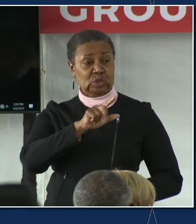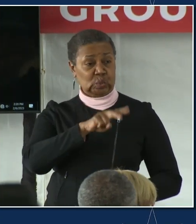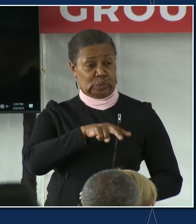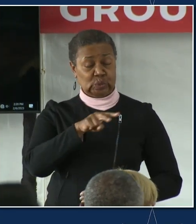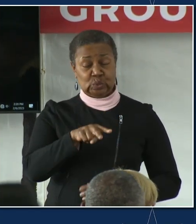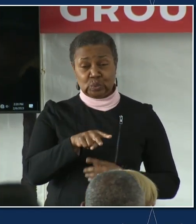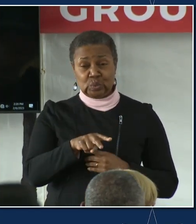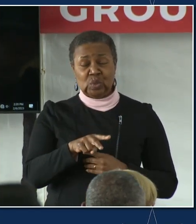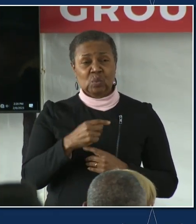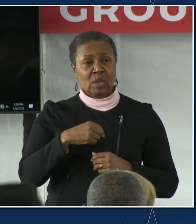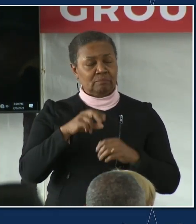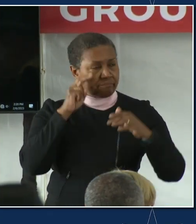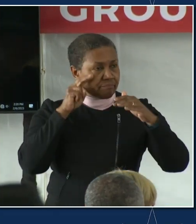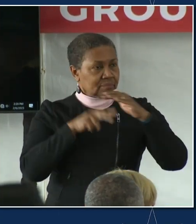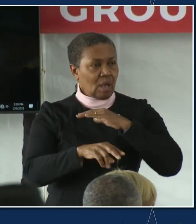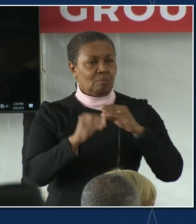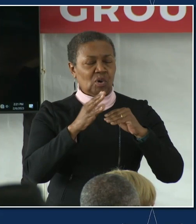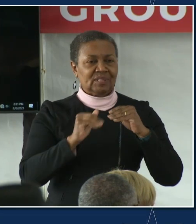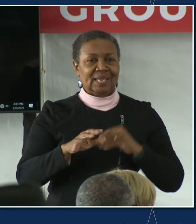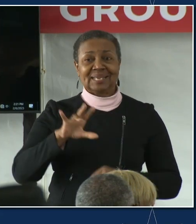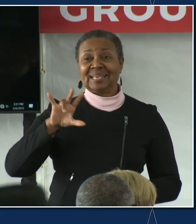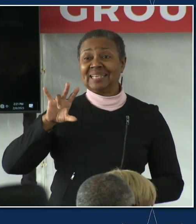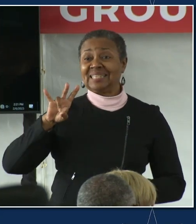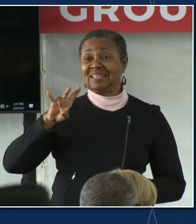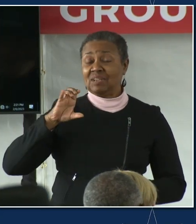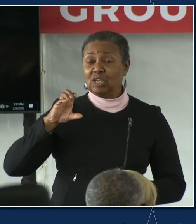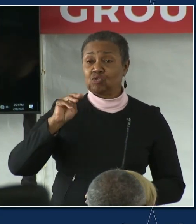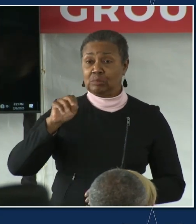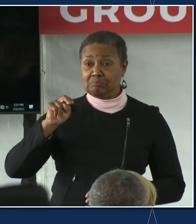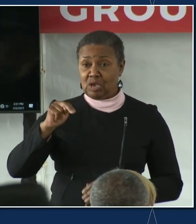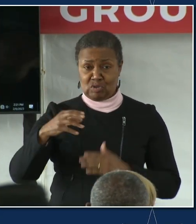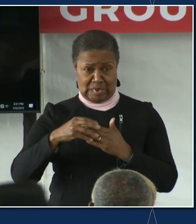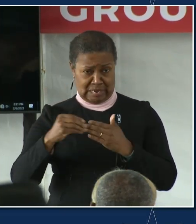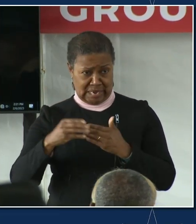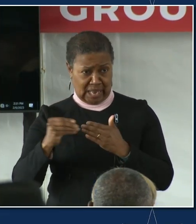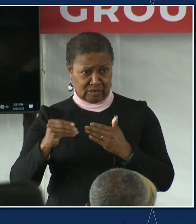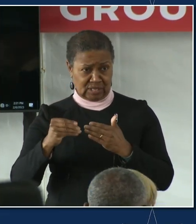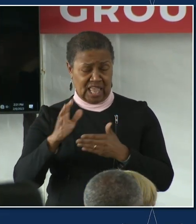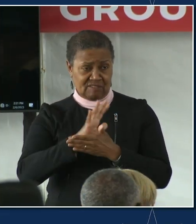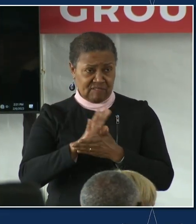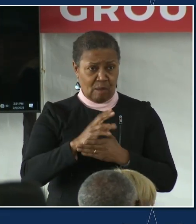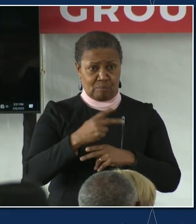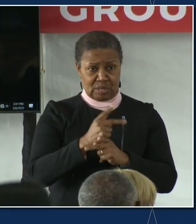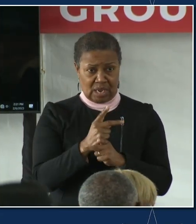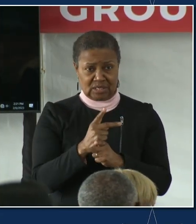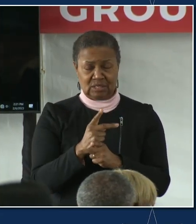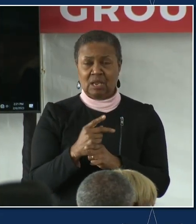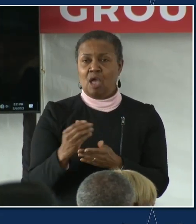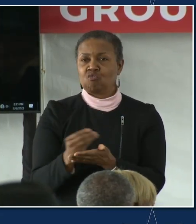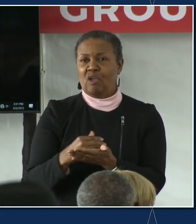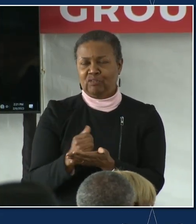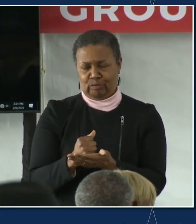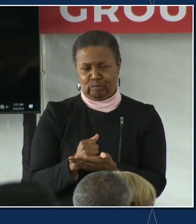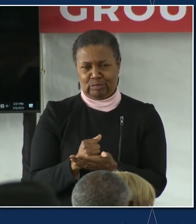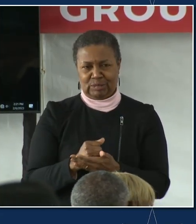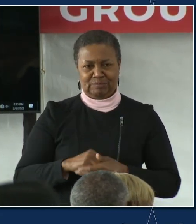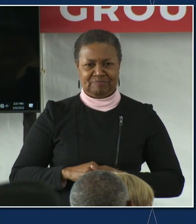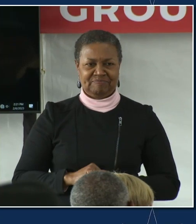2022, we are projecting more than $700 million in film production revenue.